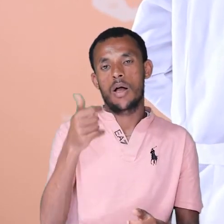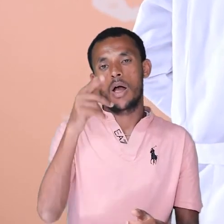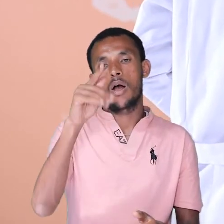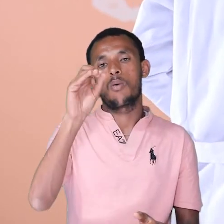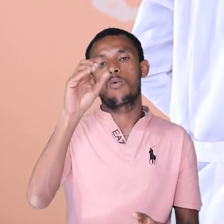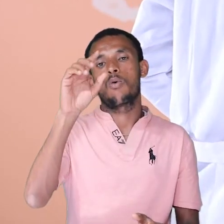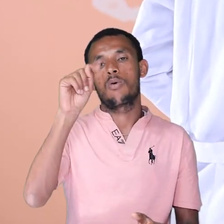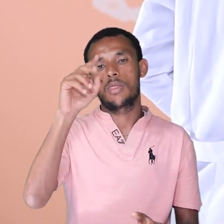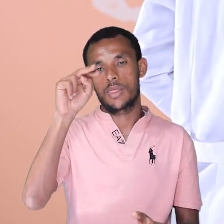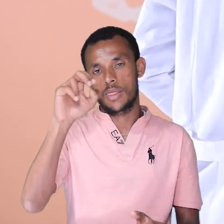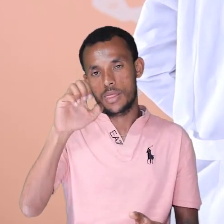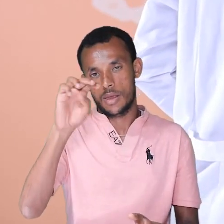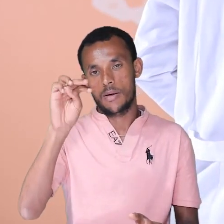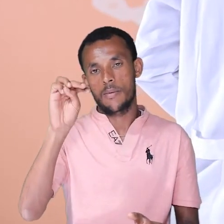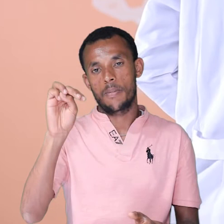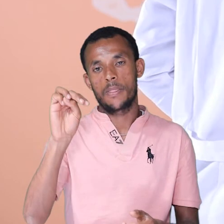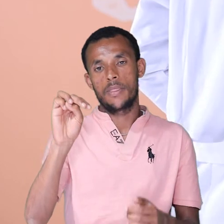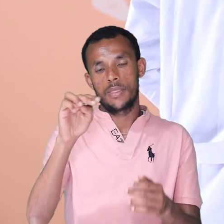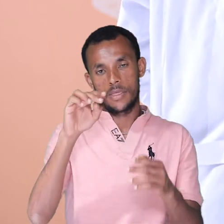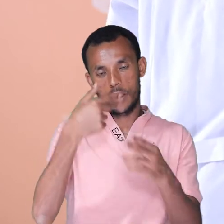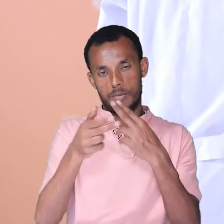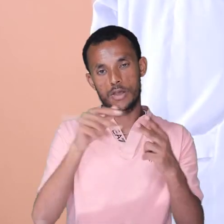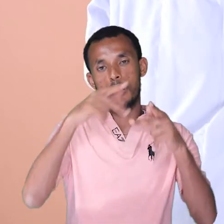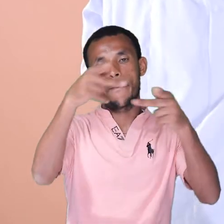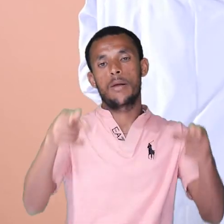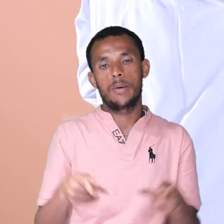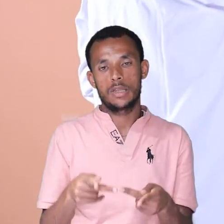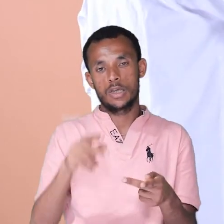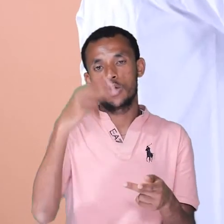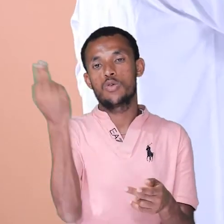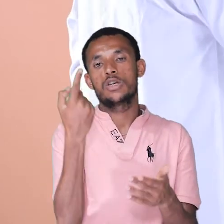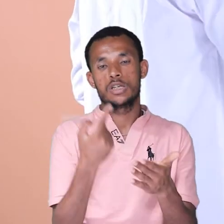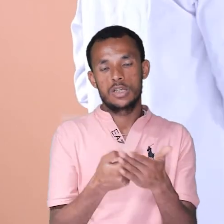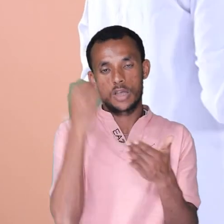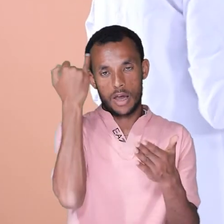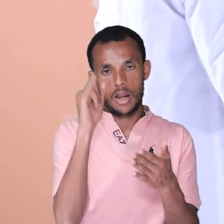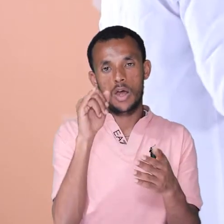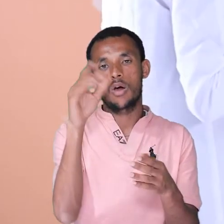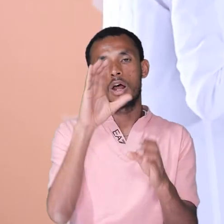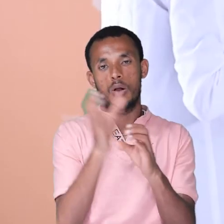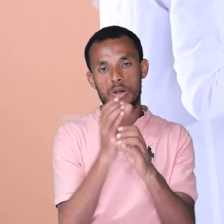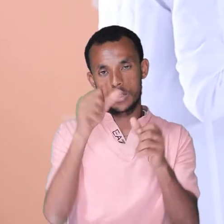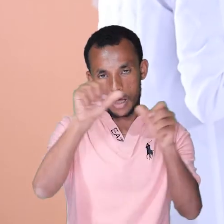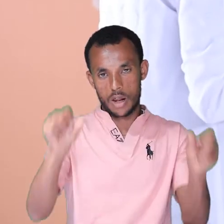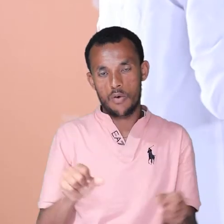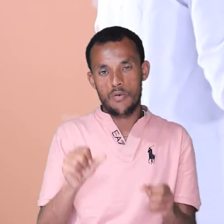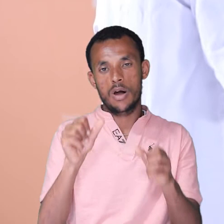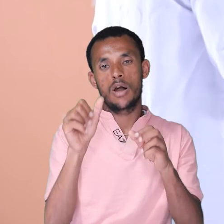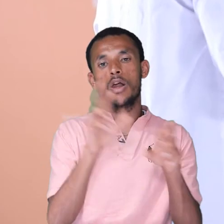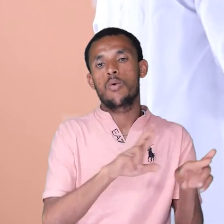apothem times perimeter. Using this idea, you can calculate the area of the regular